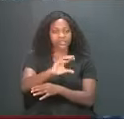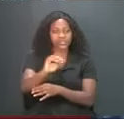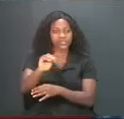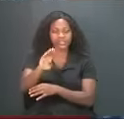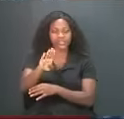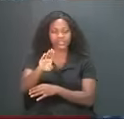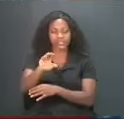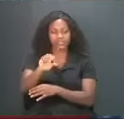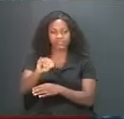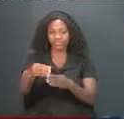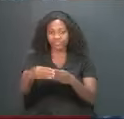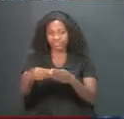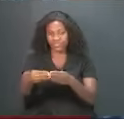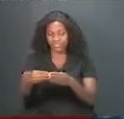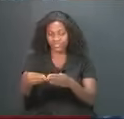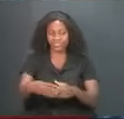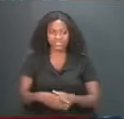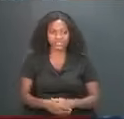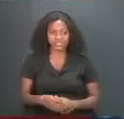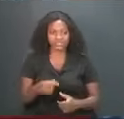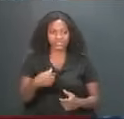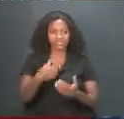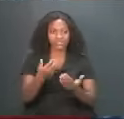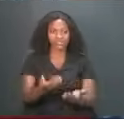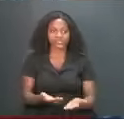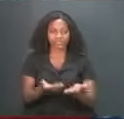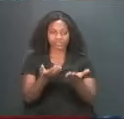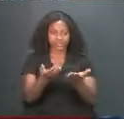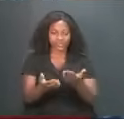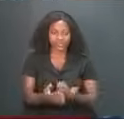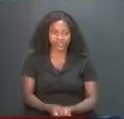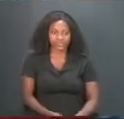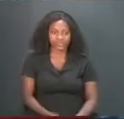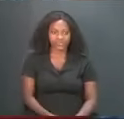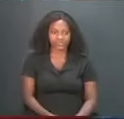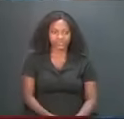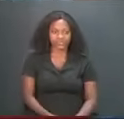48,929,740 Ghana cedis. I so move, right Honorable Speaker.